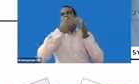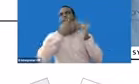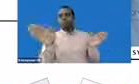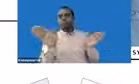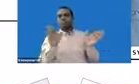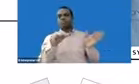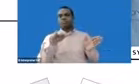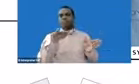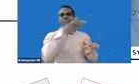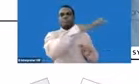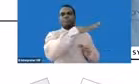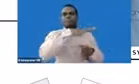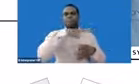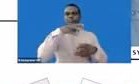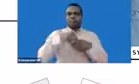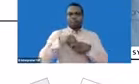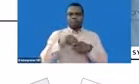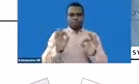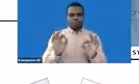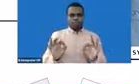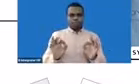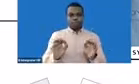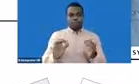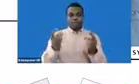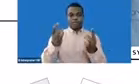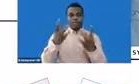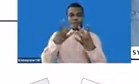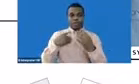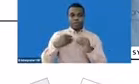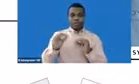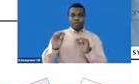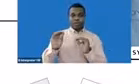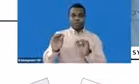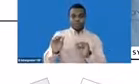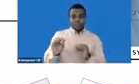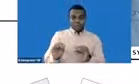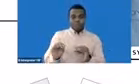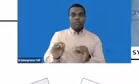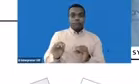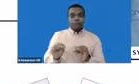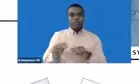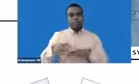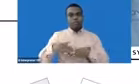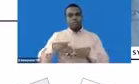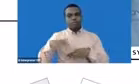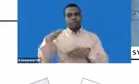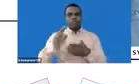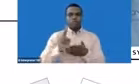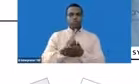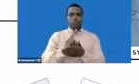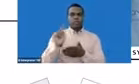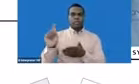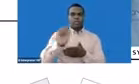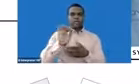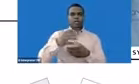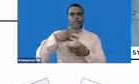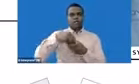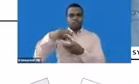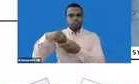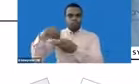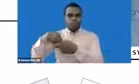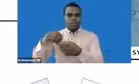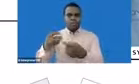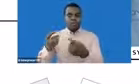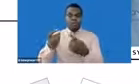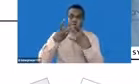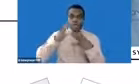complete. The other part is how to give actionable feedback. When we say actionable feedback, we refer to a